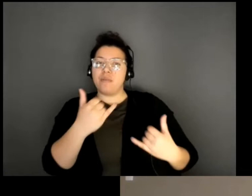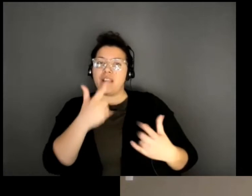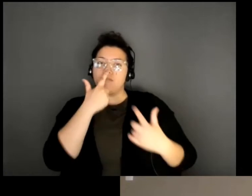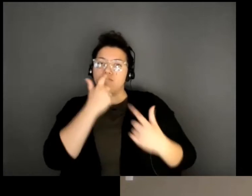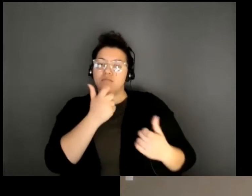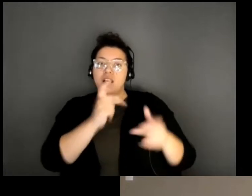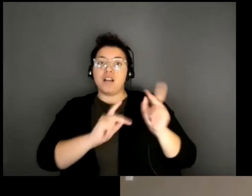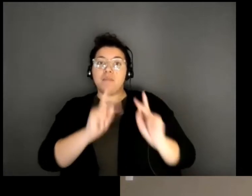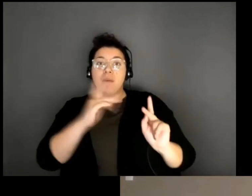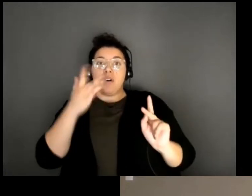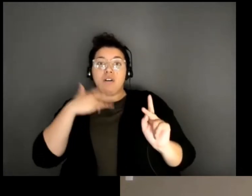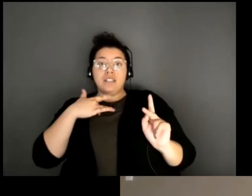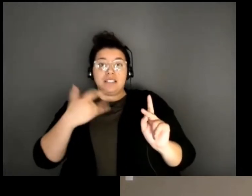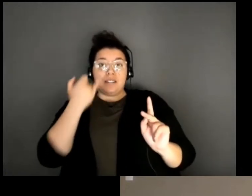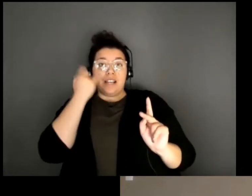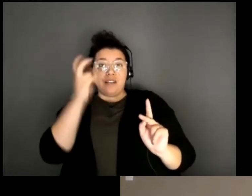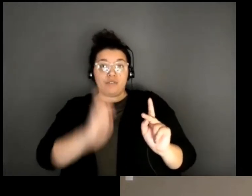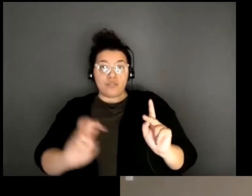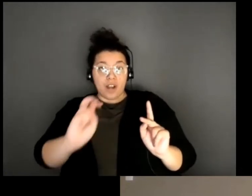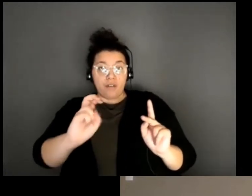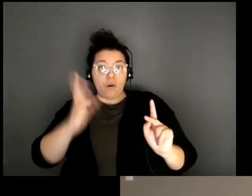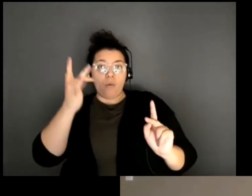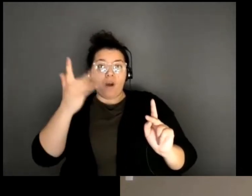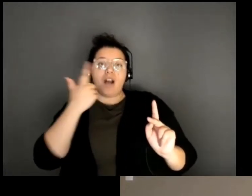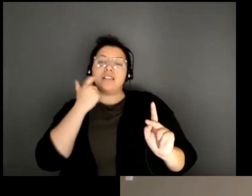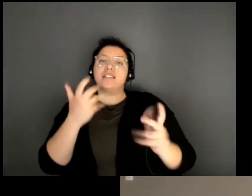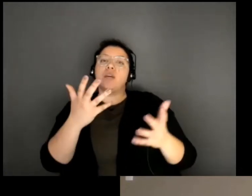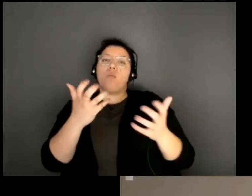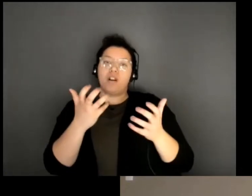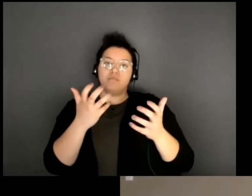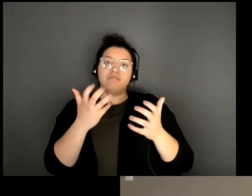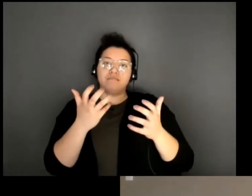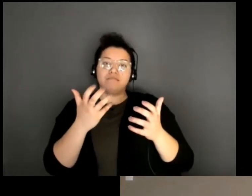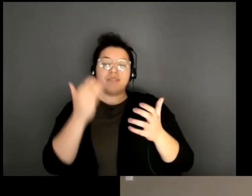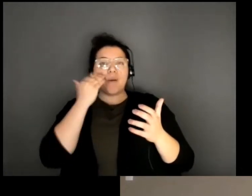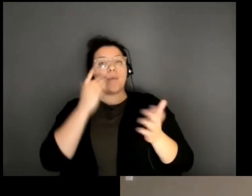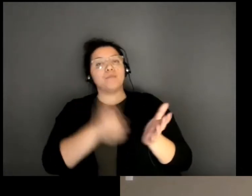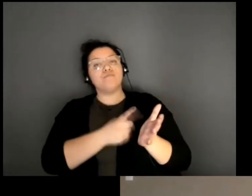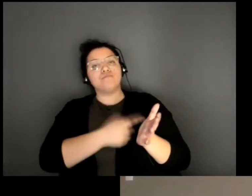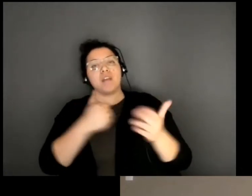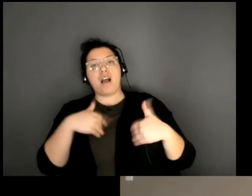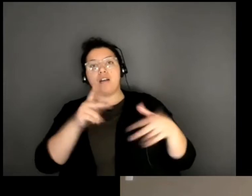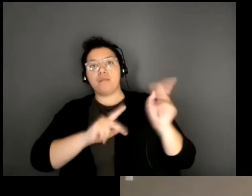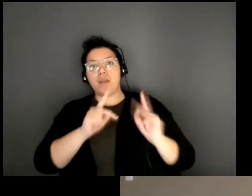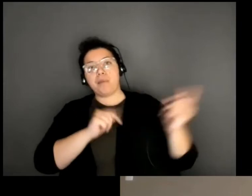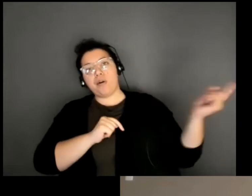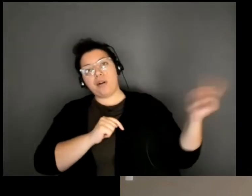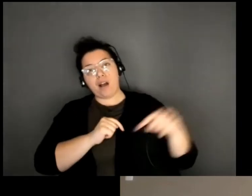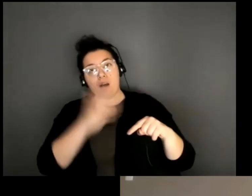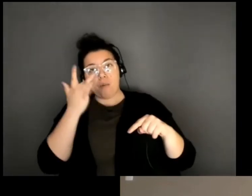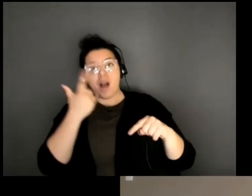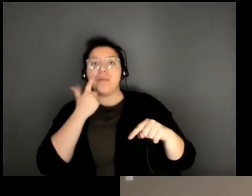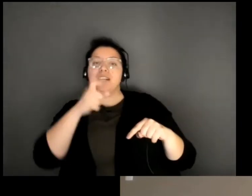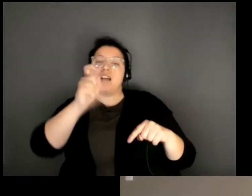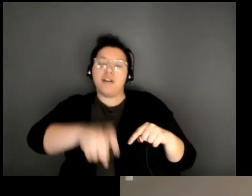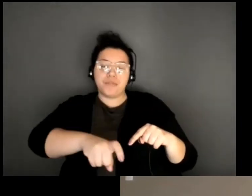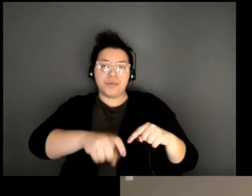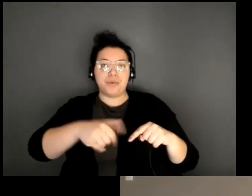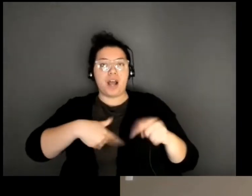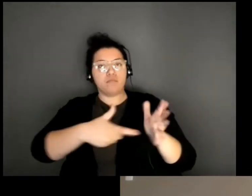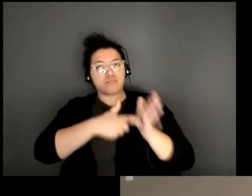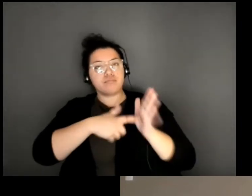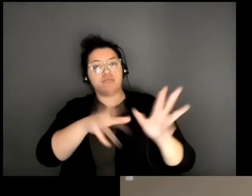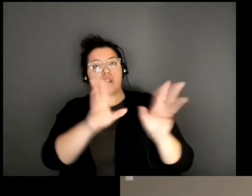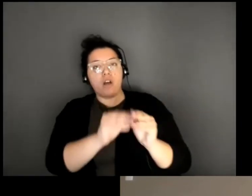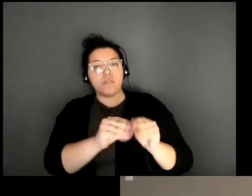they want to travel. There's sometimes, we have individuals who are traveling because they have to attend a conference, or